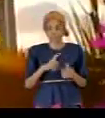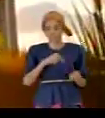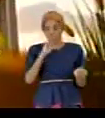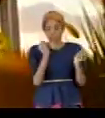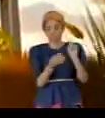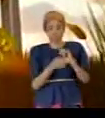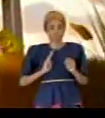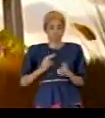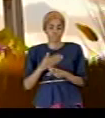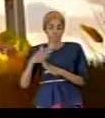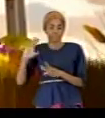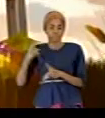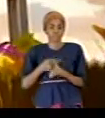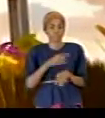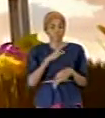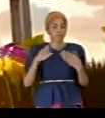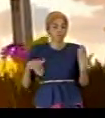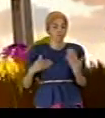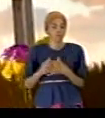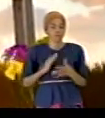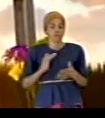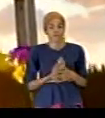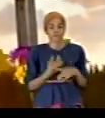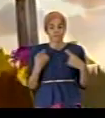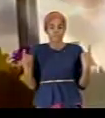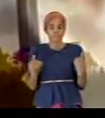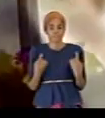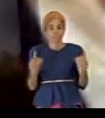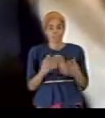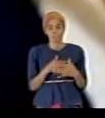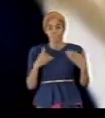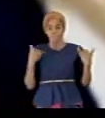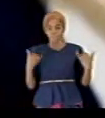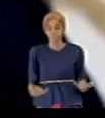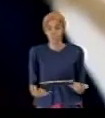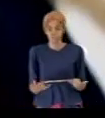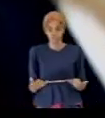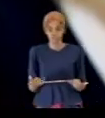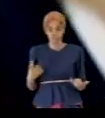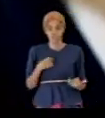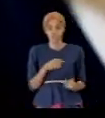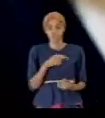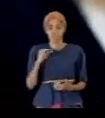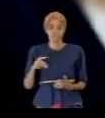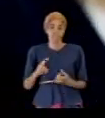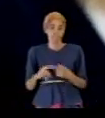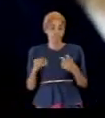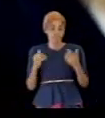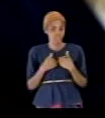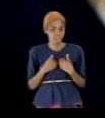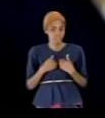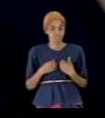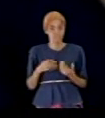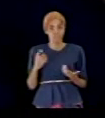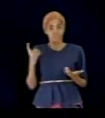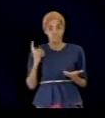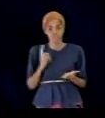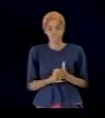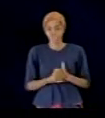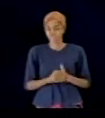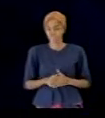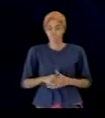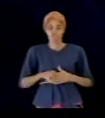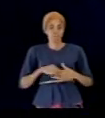away from all our sins. And now we need to have that